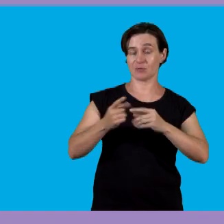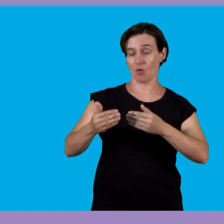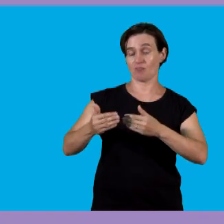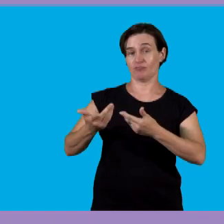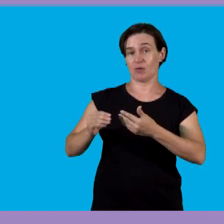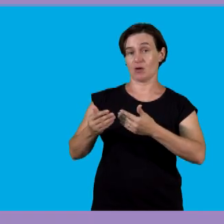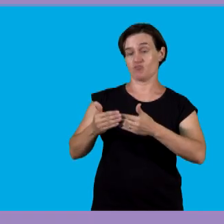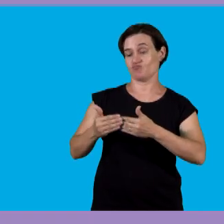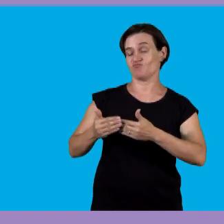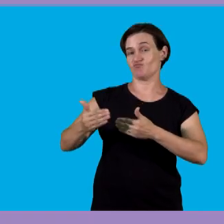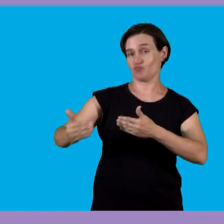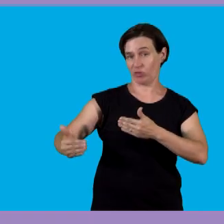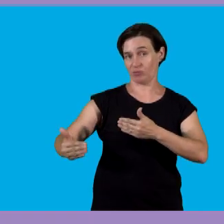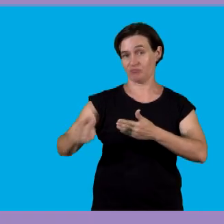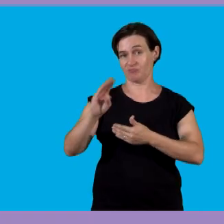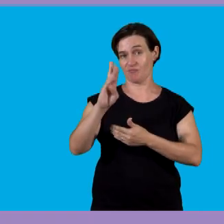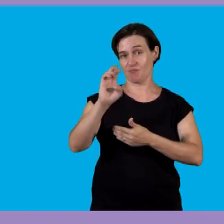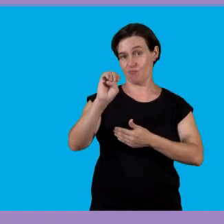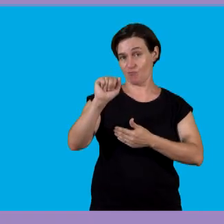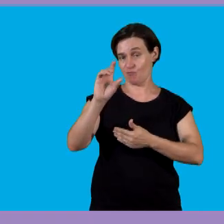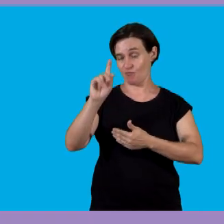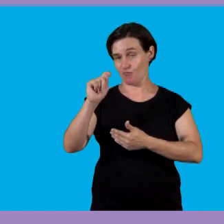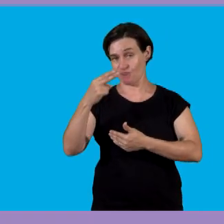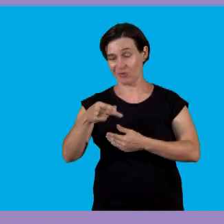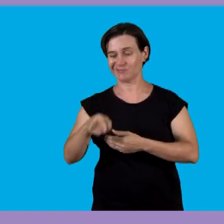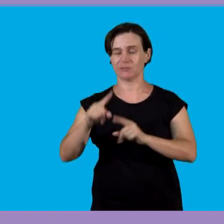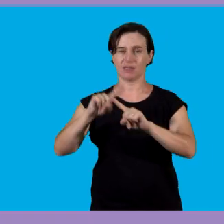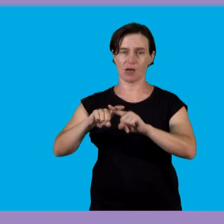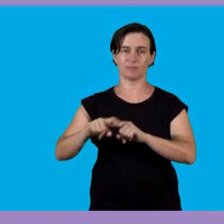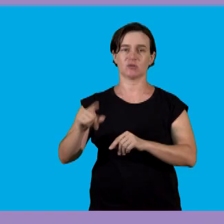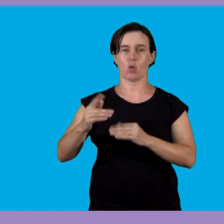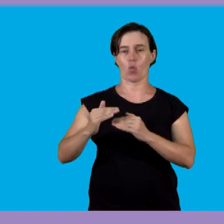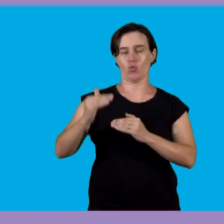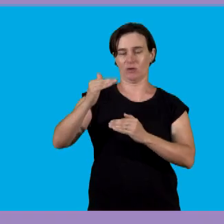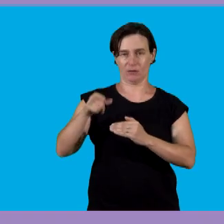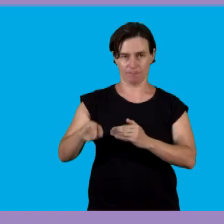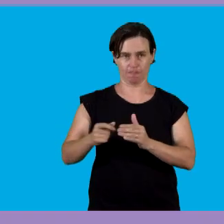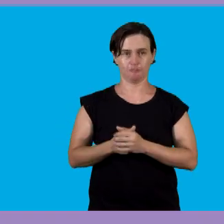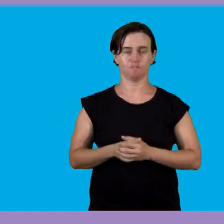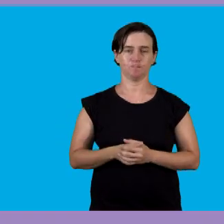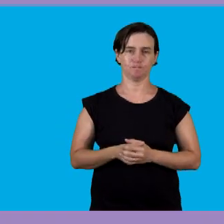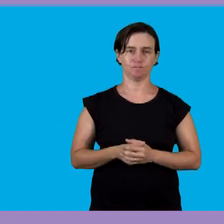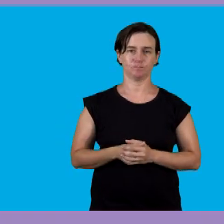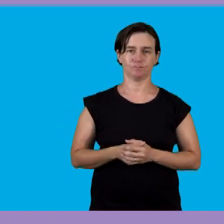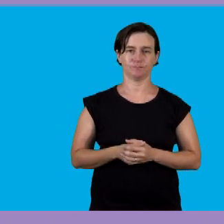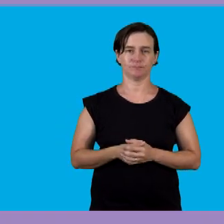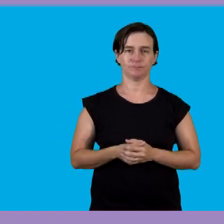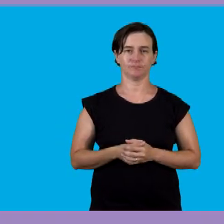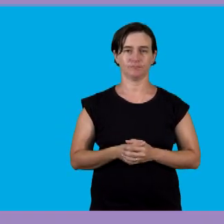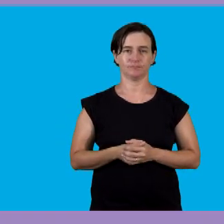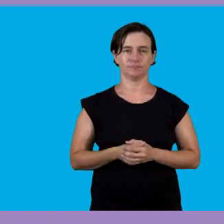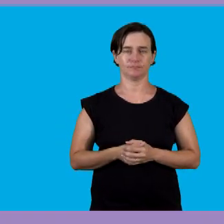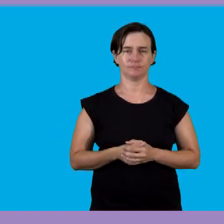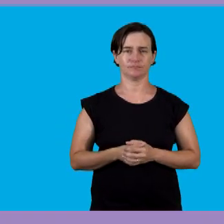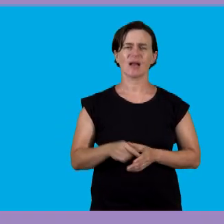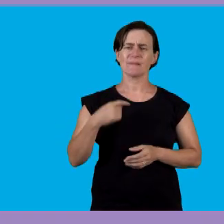breadth, and that is going to be multiplied with the width. And of course, for us to write